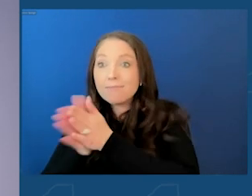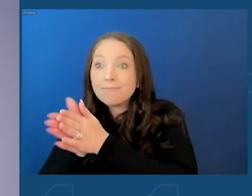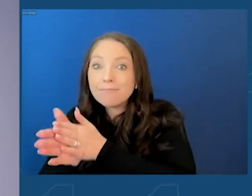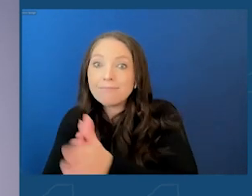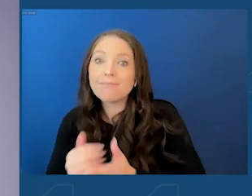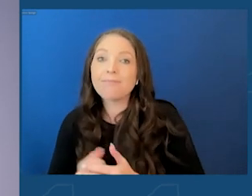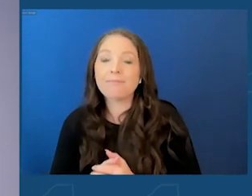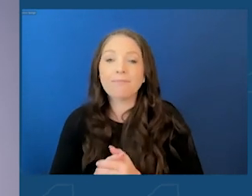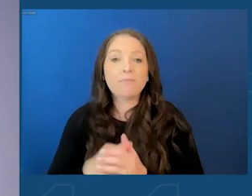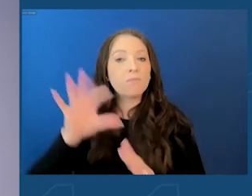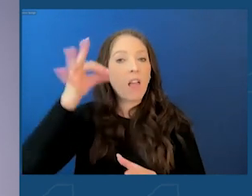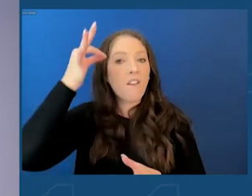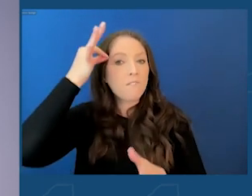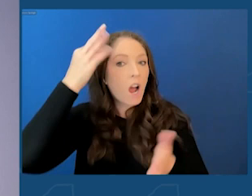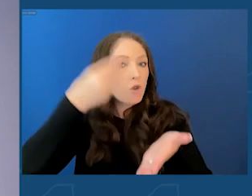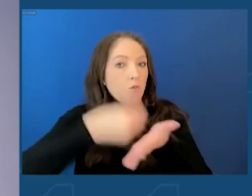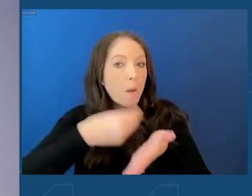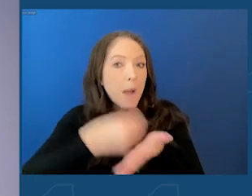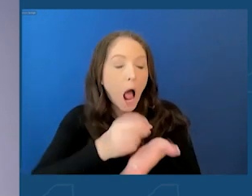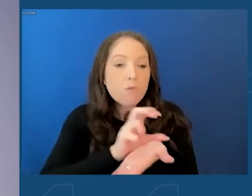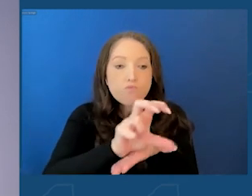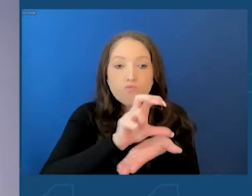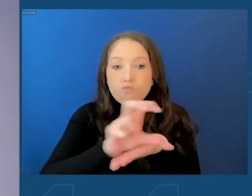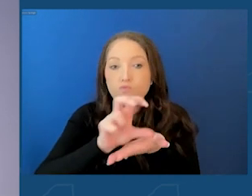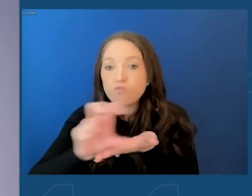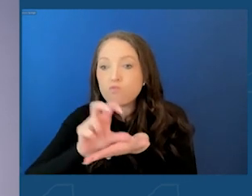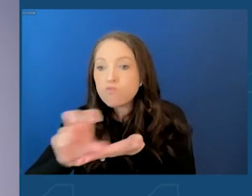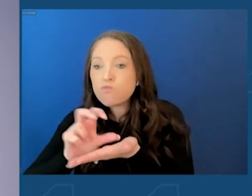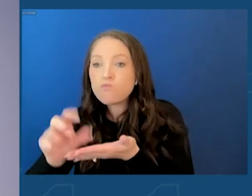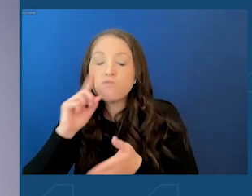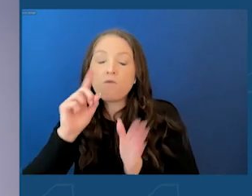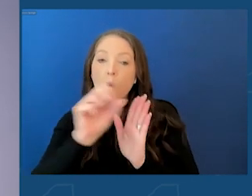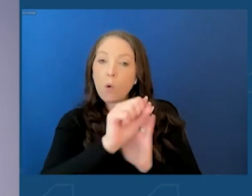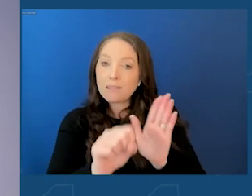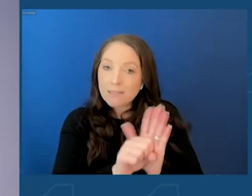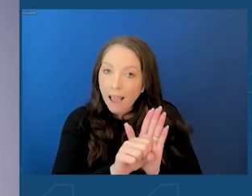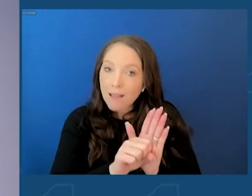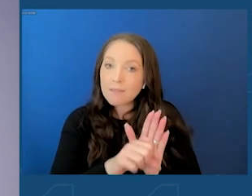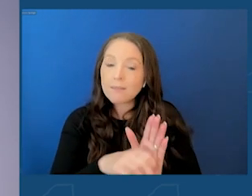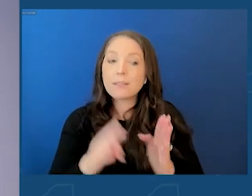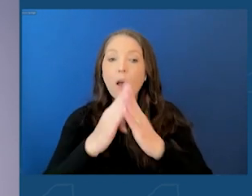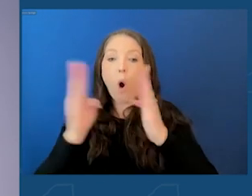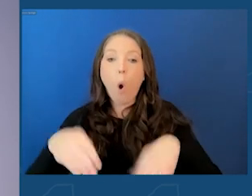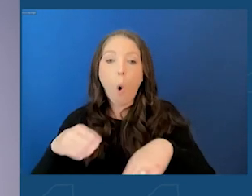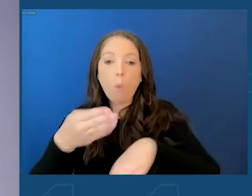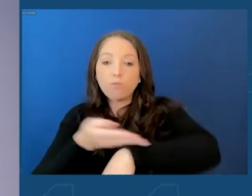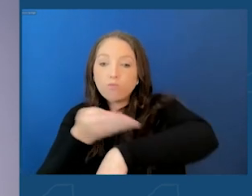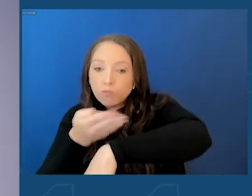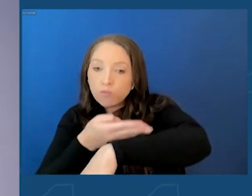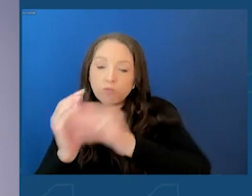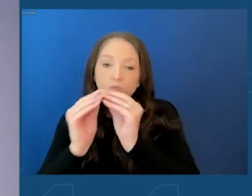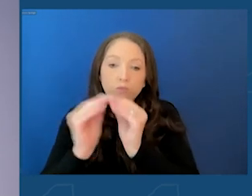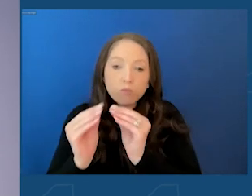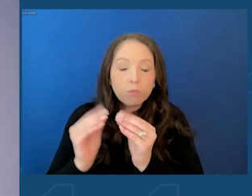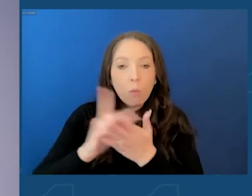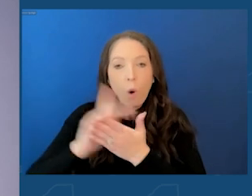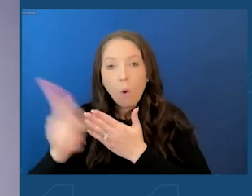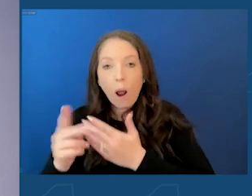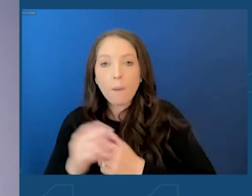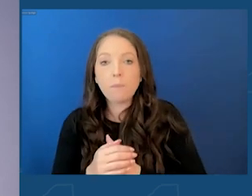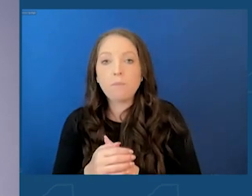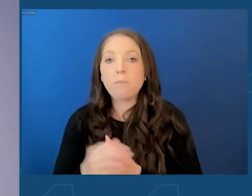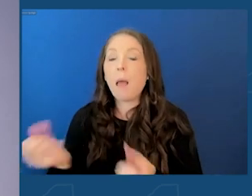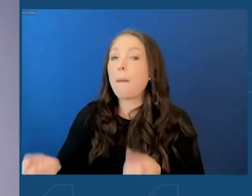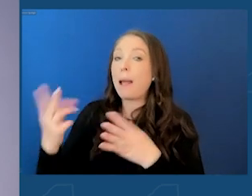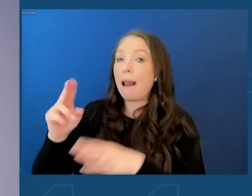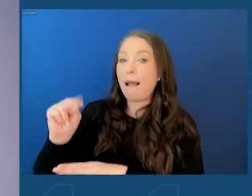federal dollars flowing to the states to stand up home retrofit programs that many of our NGO partners are